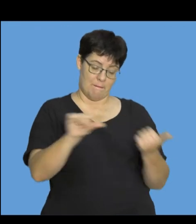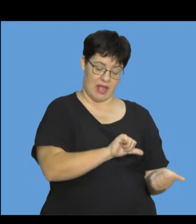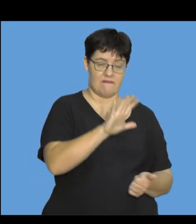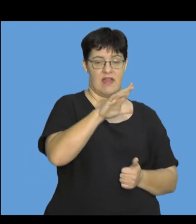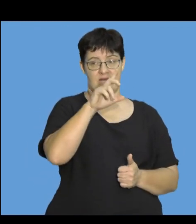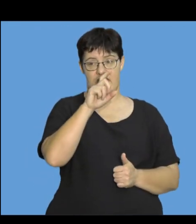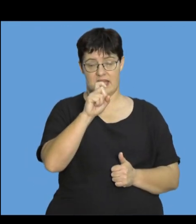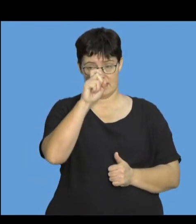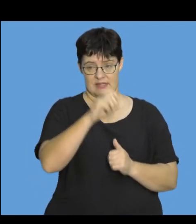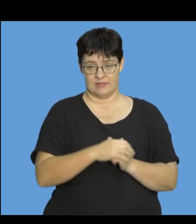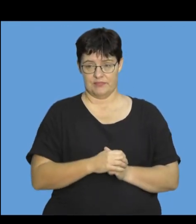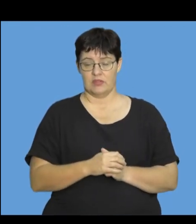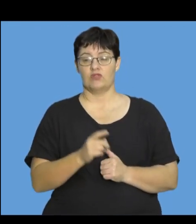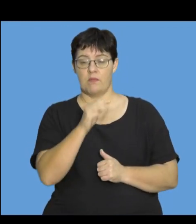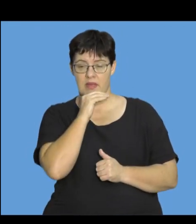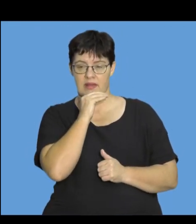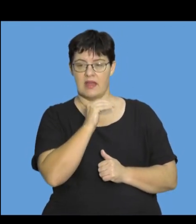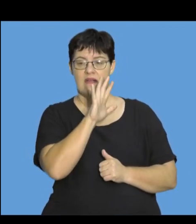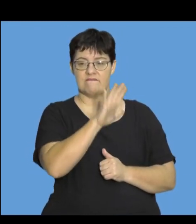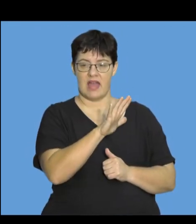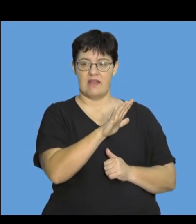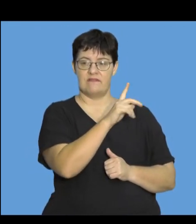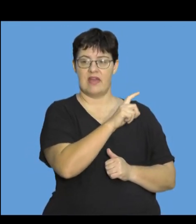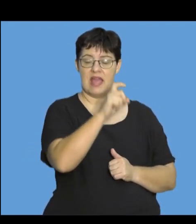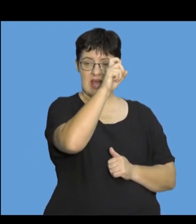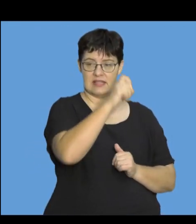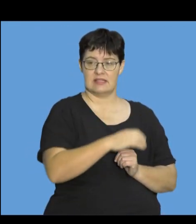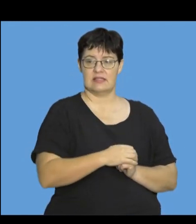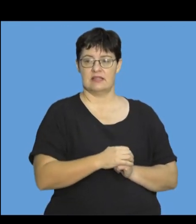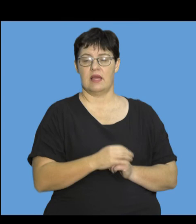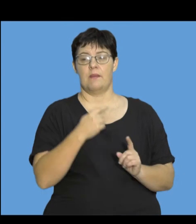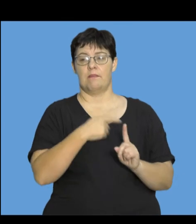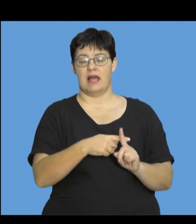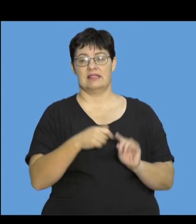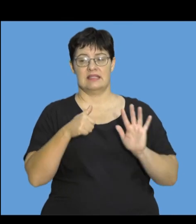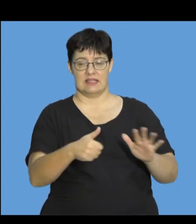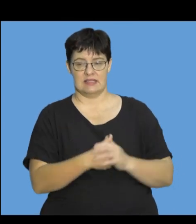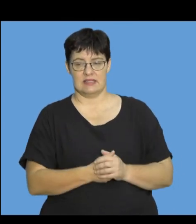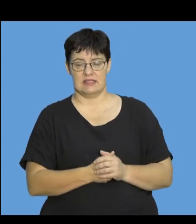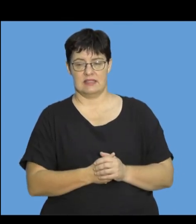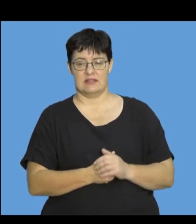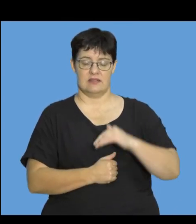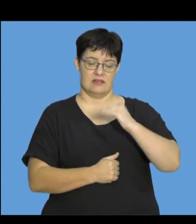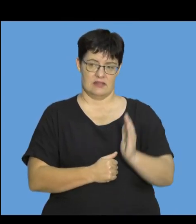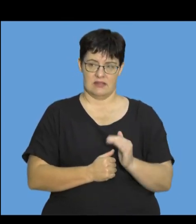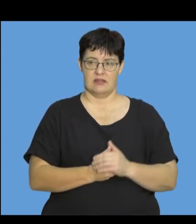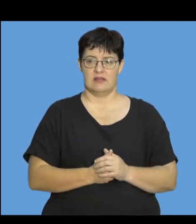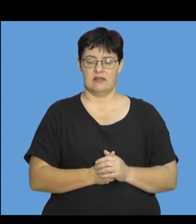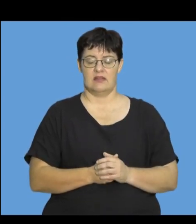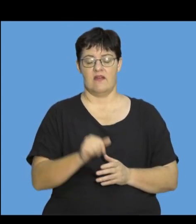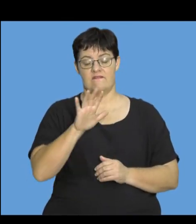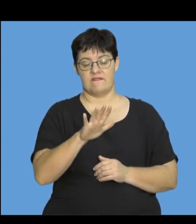show you how you can then simplify it for yourself. So this will be 5 to the exponent of x plus the